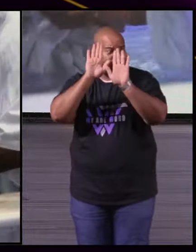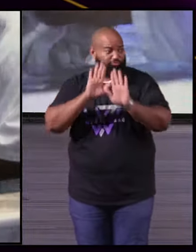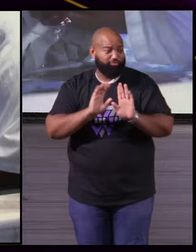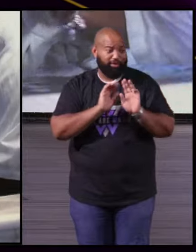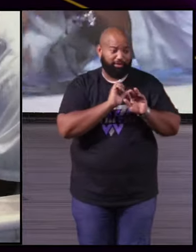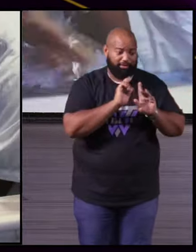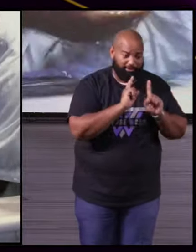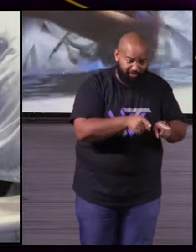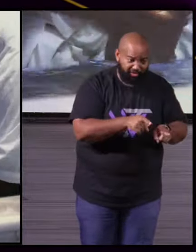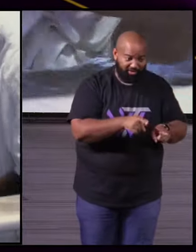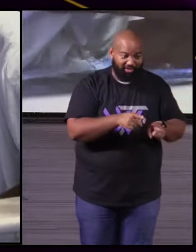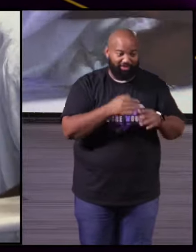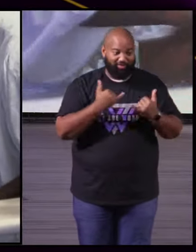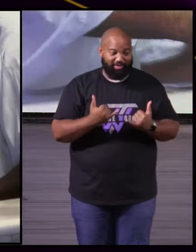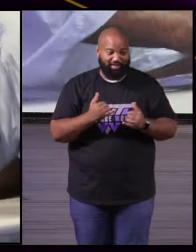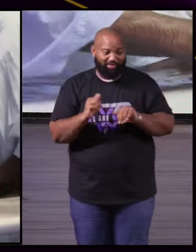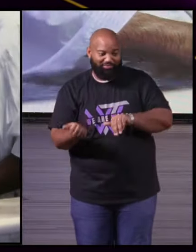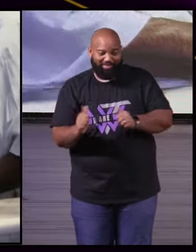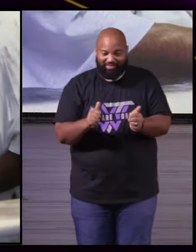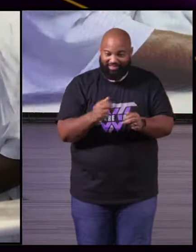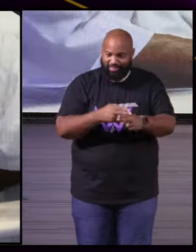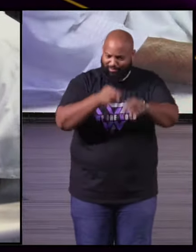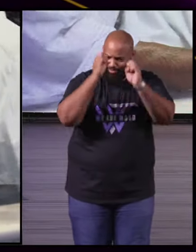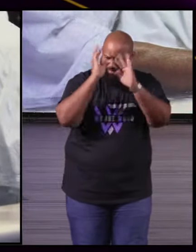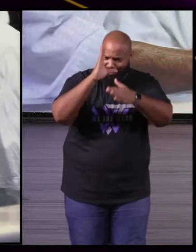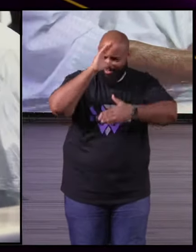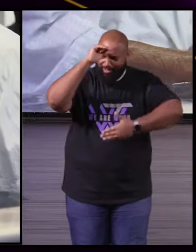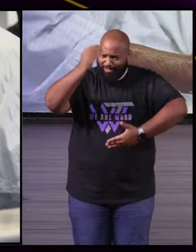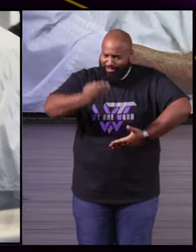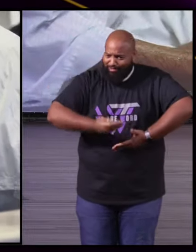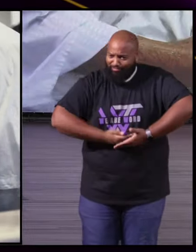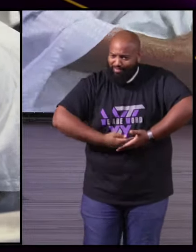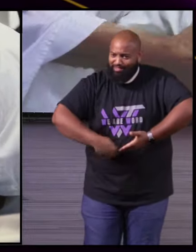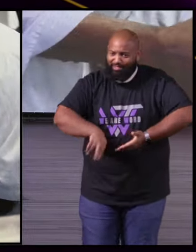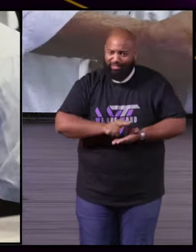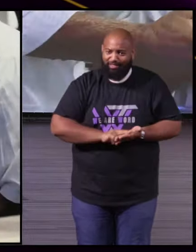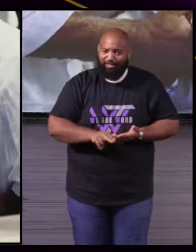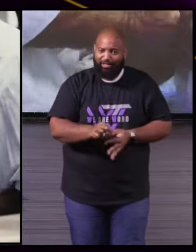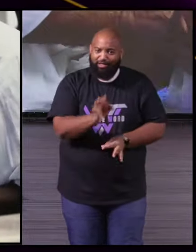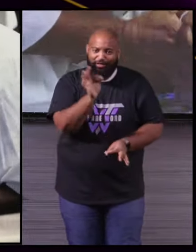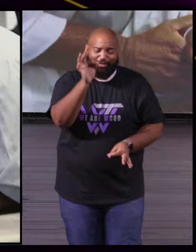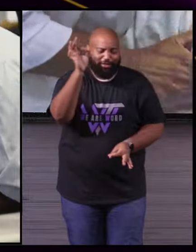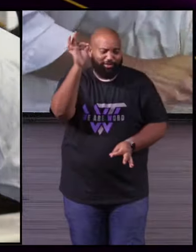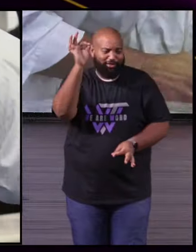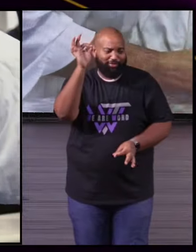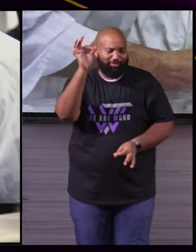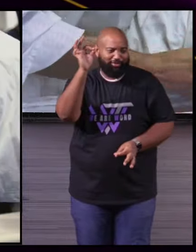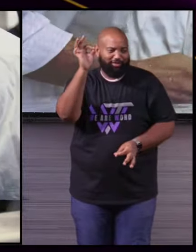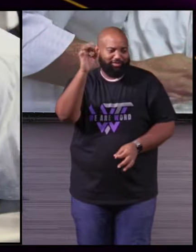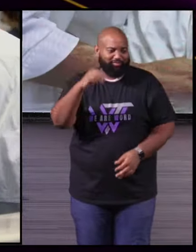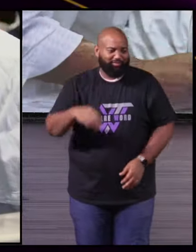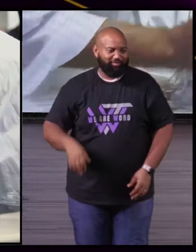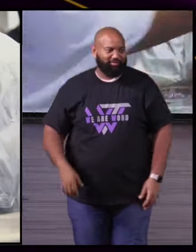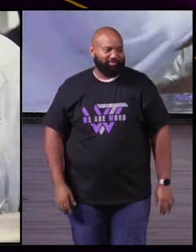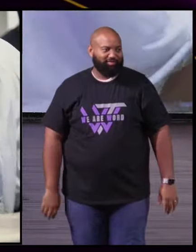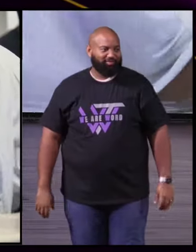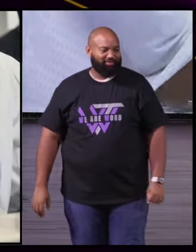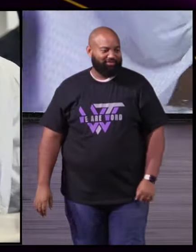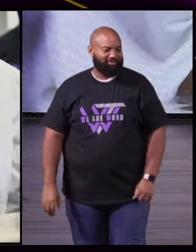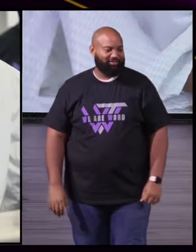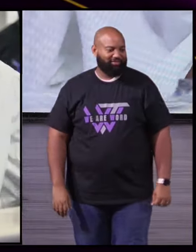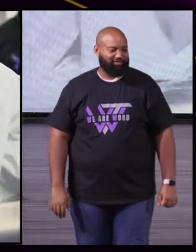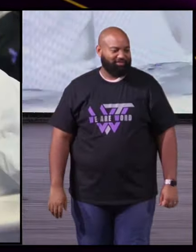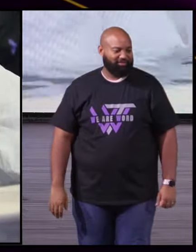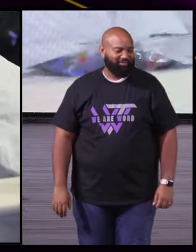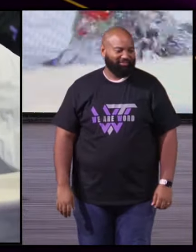to the Great Commission, we now baptize you in the name of the Father and of the Son and of the Holy Spirit.